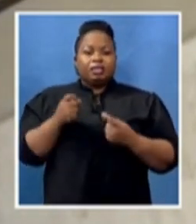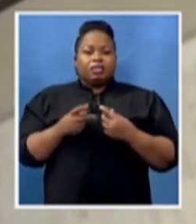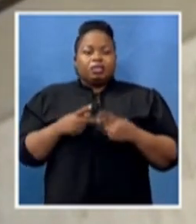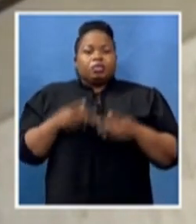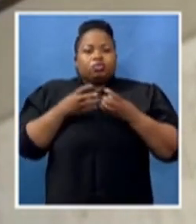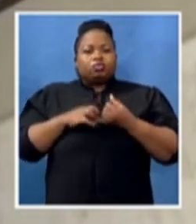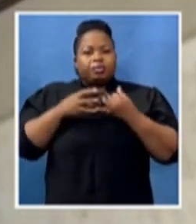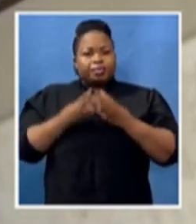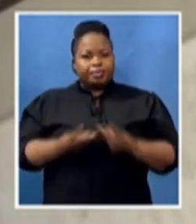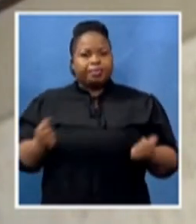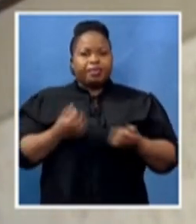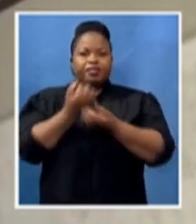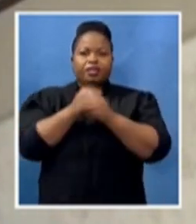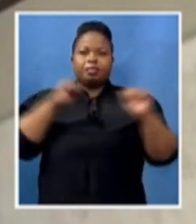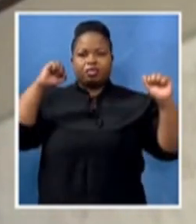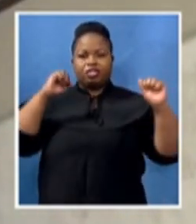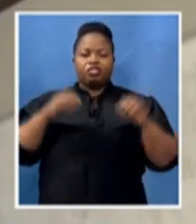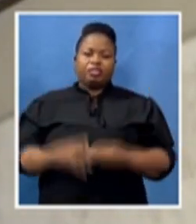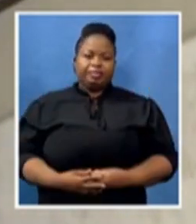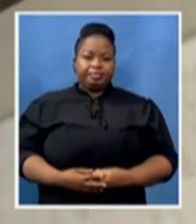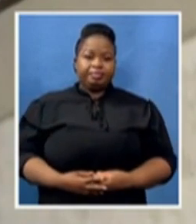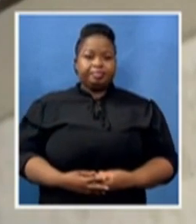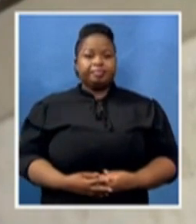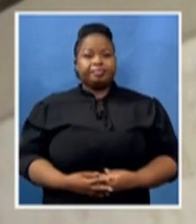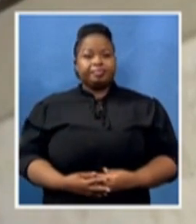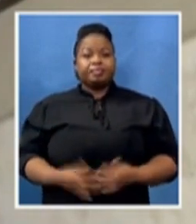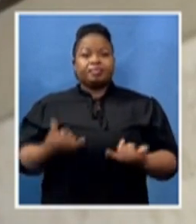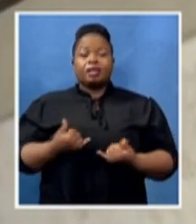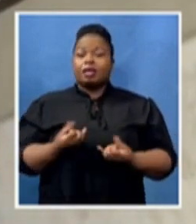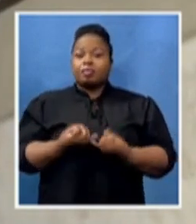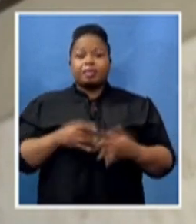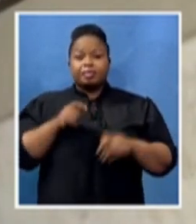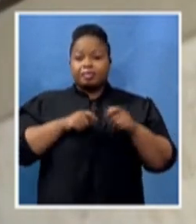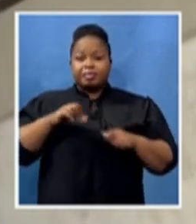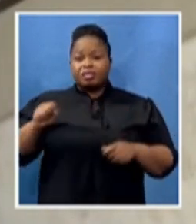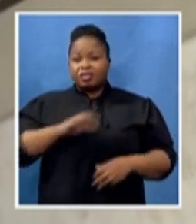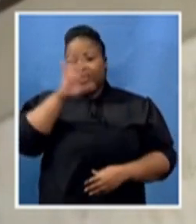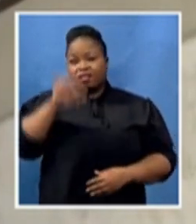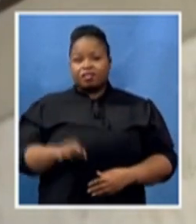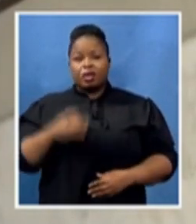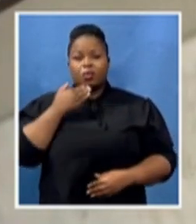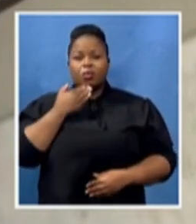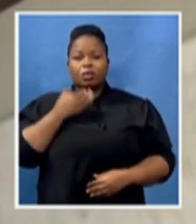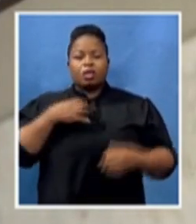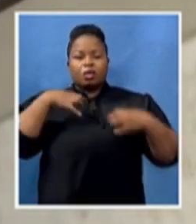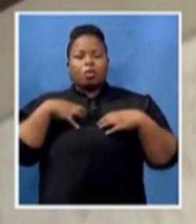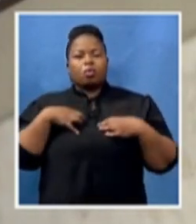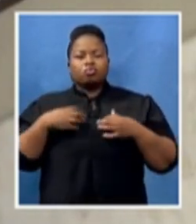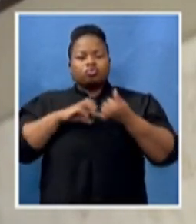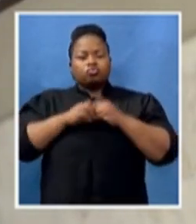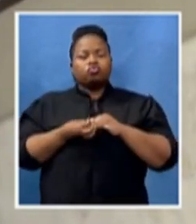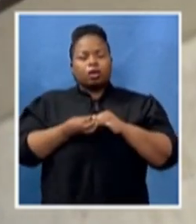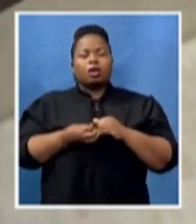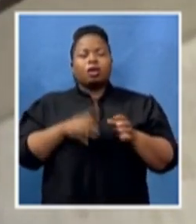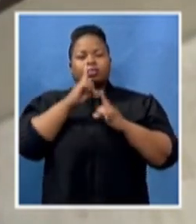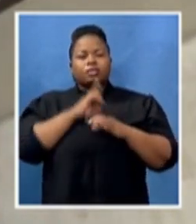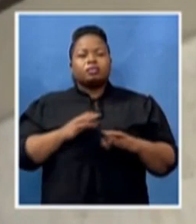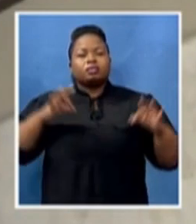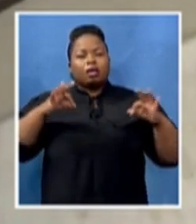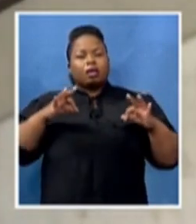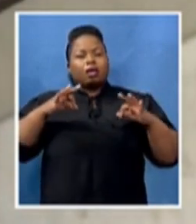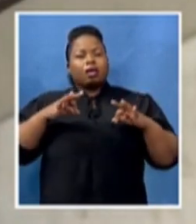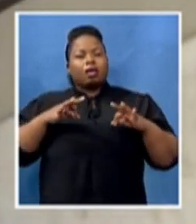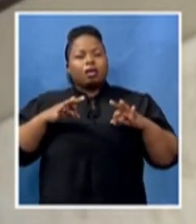How women in South Africa have used art making to break the silence and to find their own voice in the struggle against